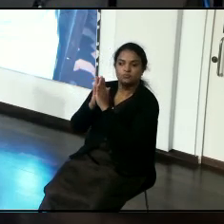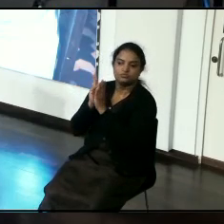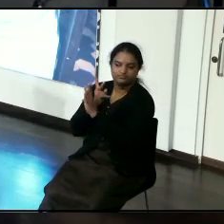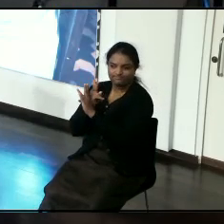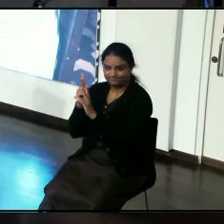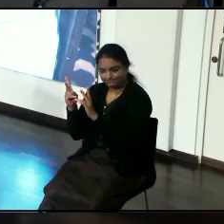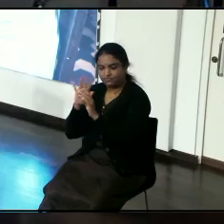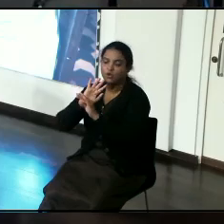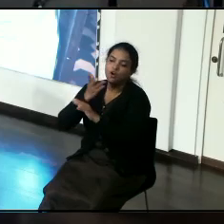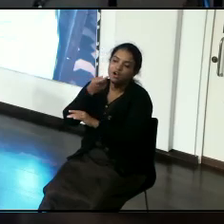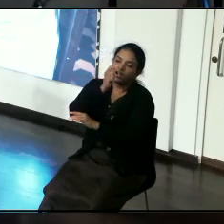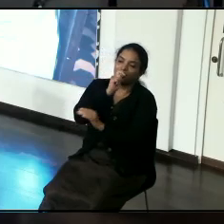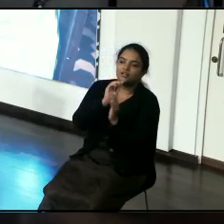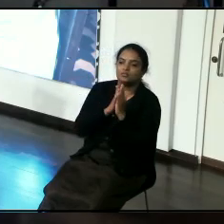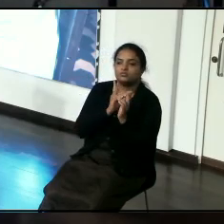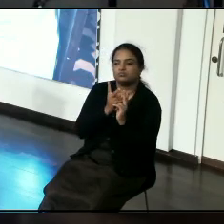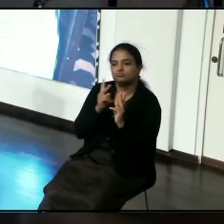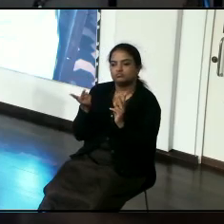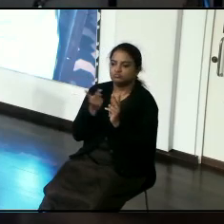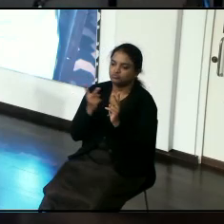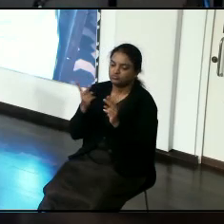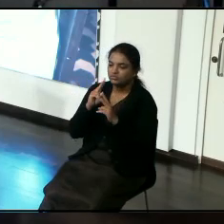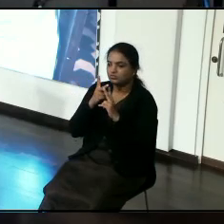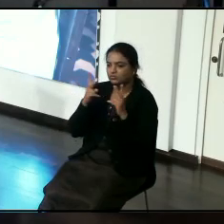morning. And he's built this huge